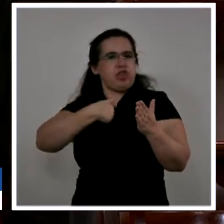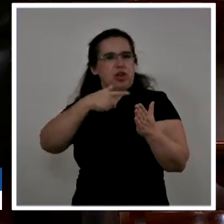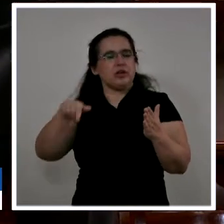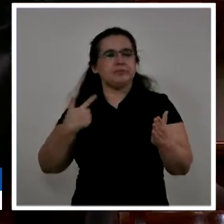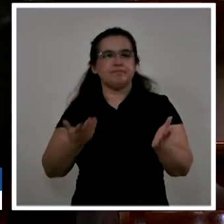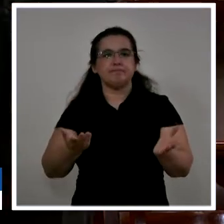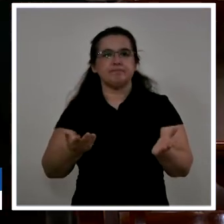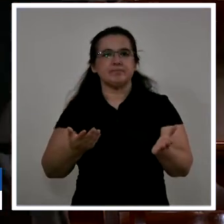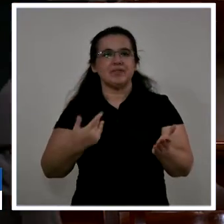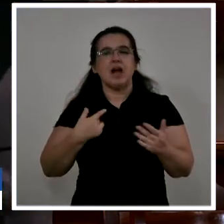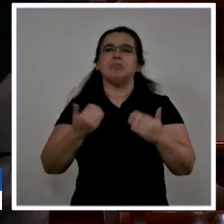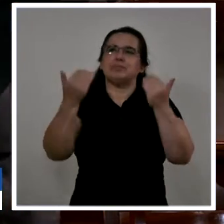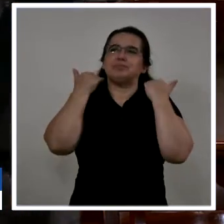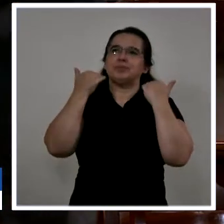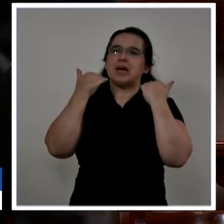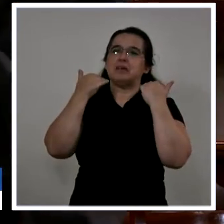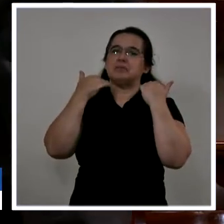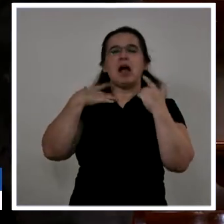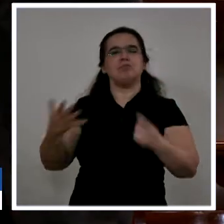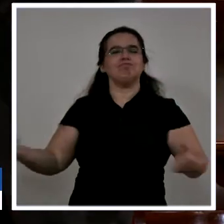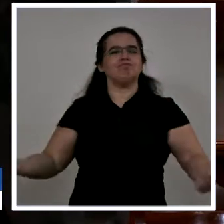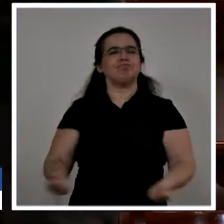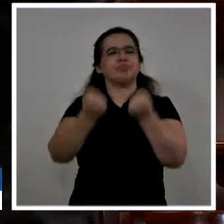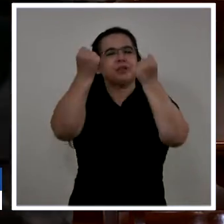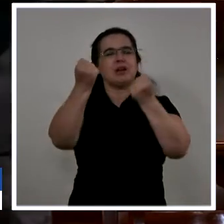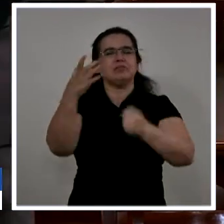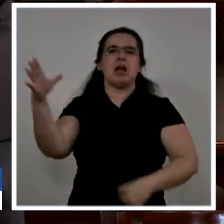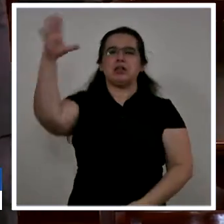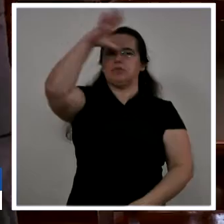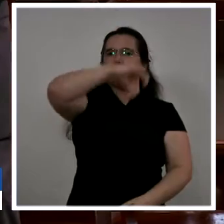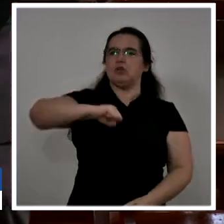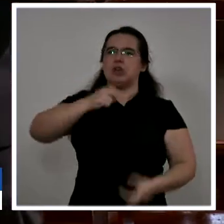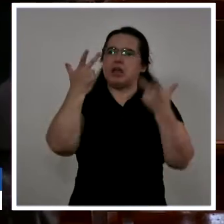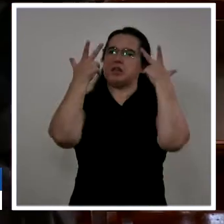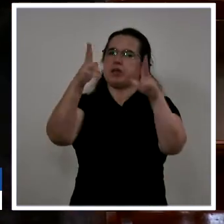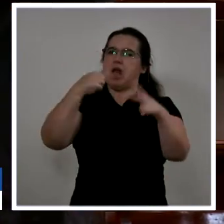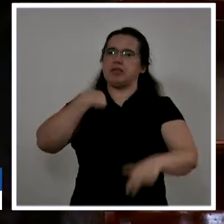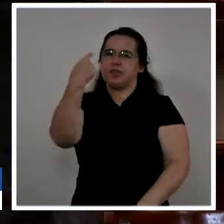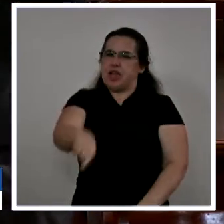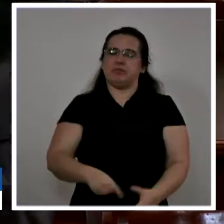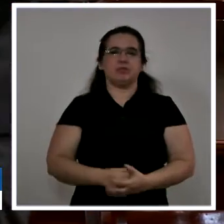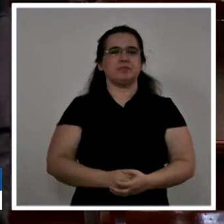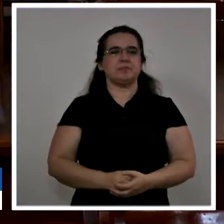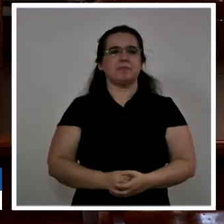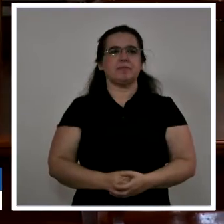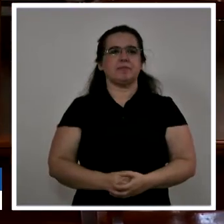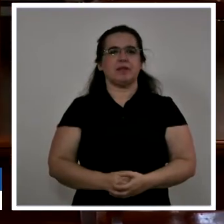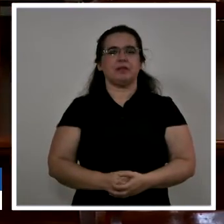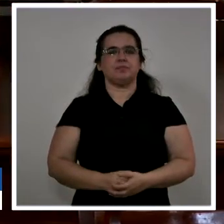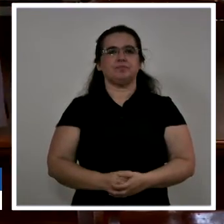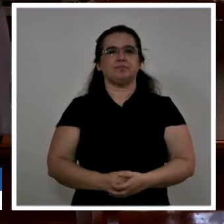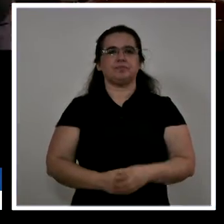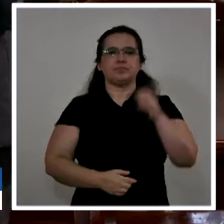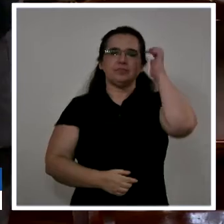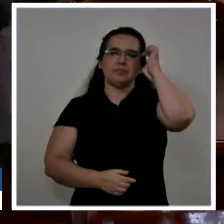uma mensagem que nos leva a sentir-nos como vitoriosos. Of having freedom. De termos liberdade. As Pastor Finley talked about last night in Revelation